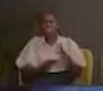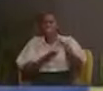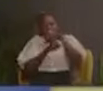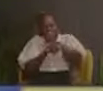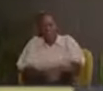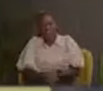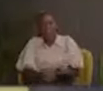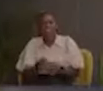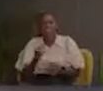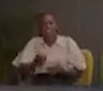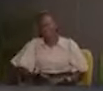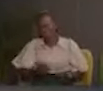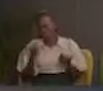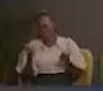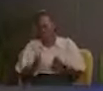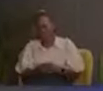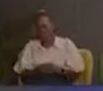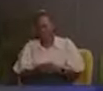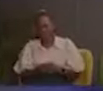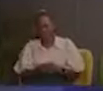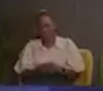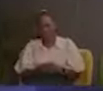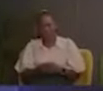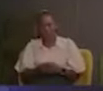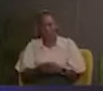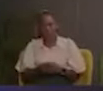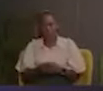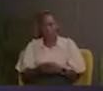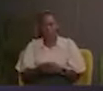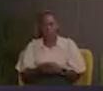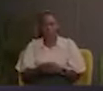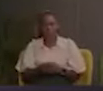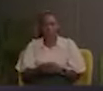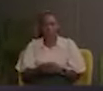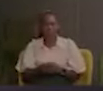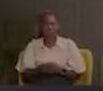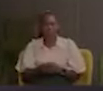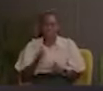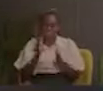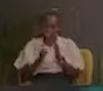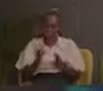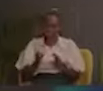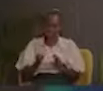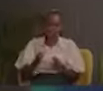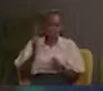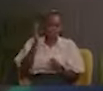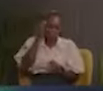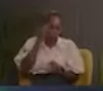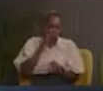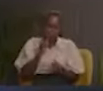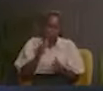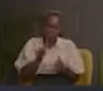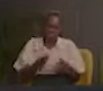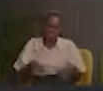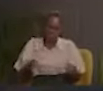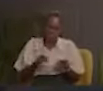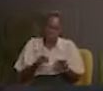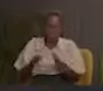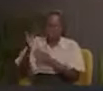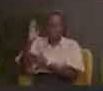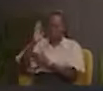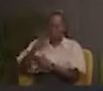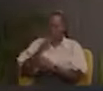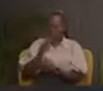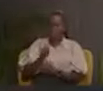believer will live a defeated life. If knowledge were not important, God would not grant